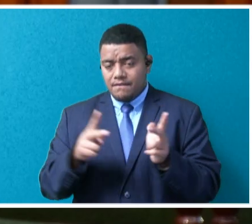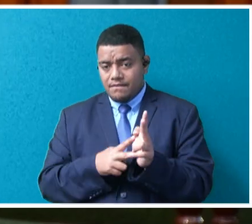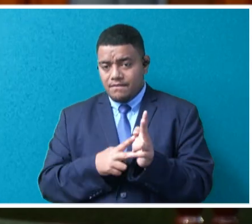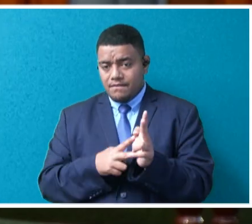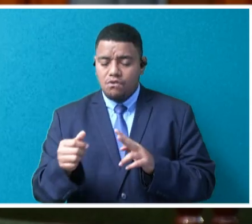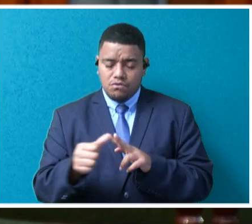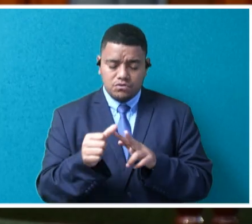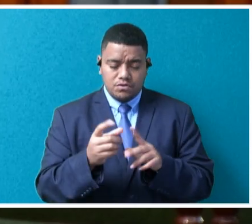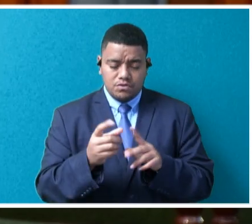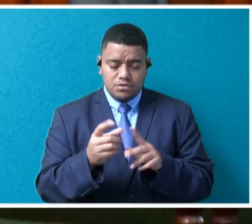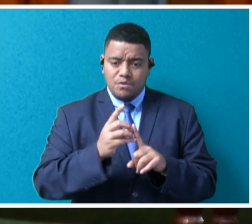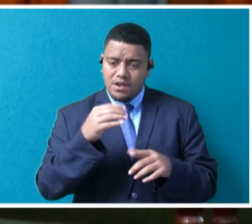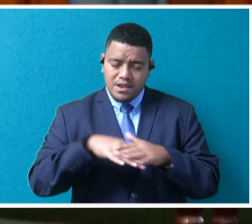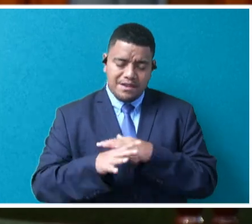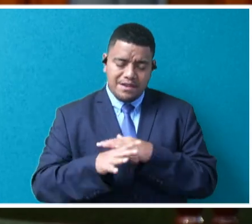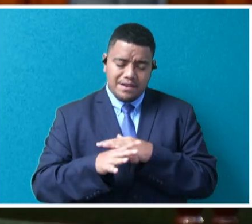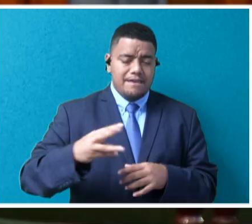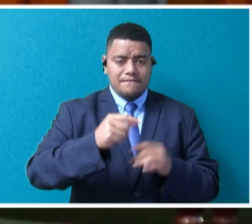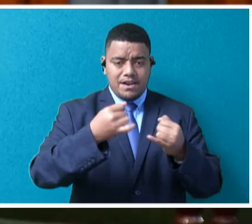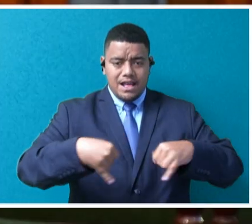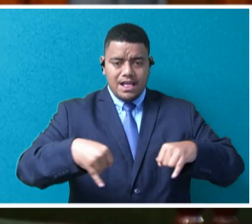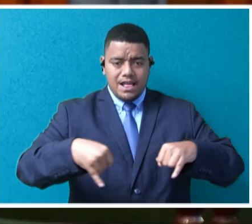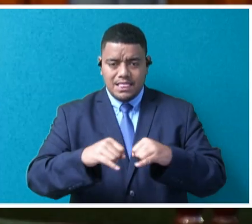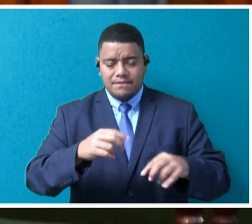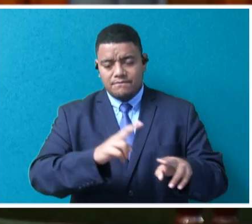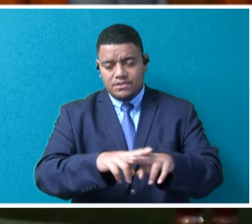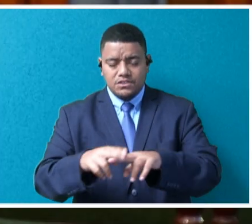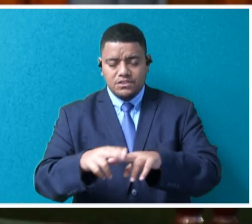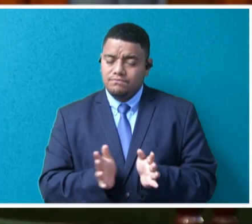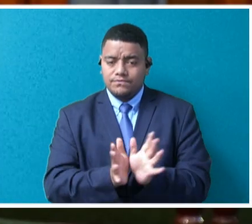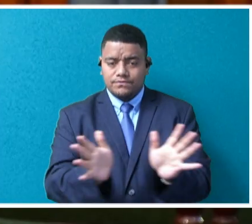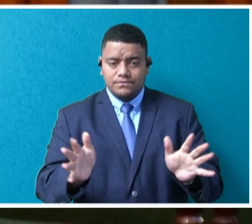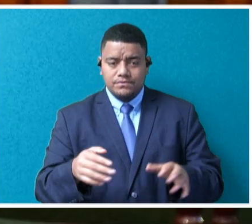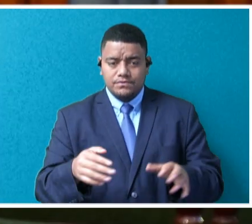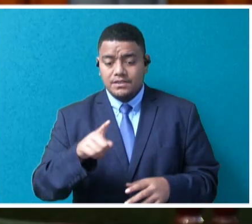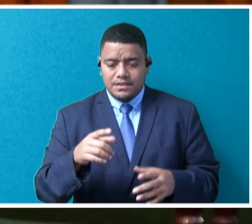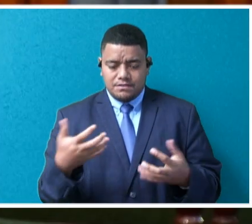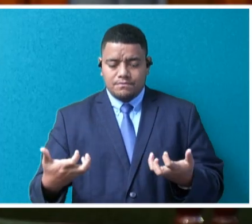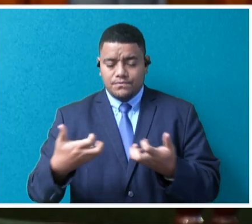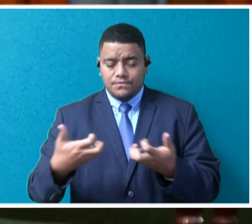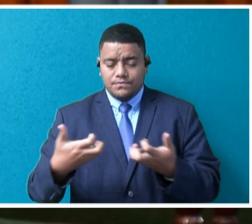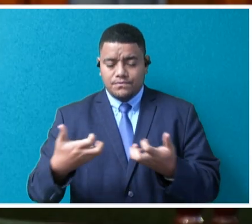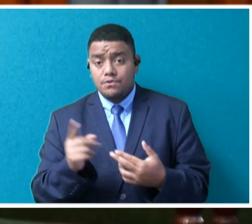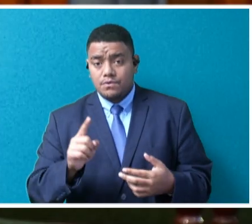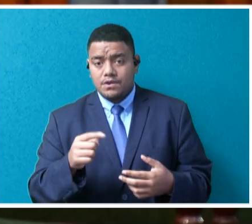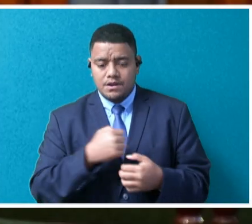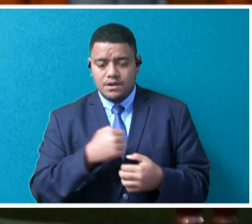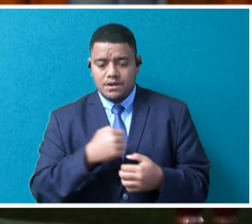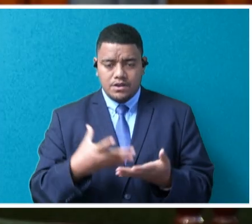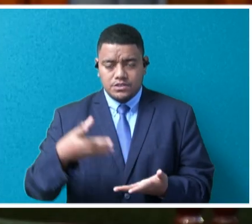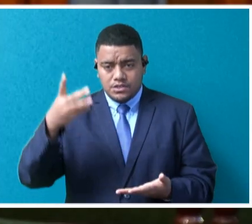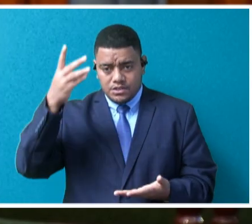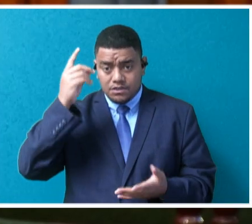reaches every province and island, unquote. The nation direction aligns strongly with our education